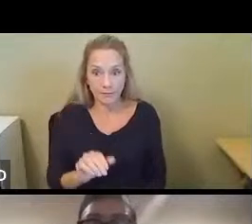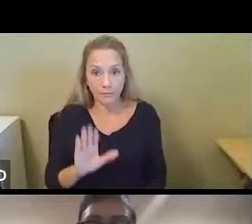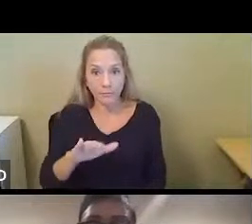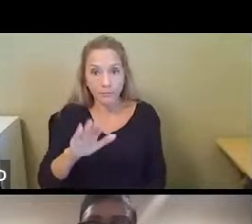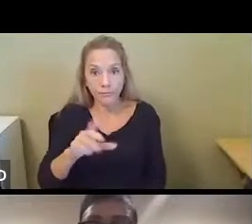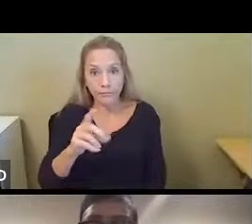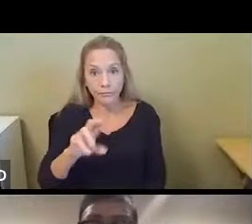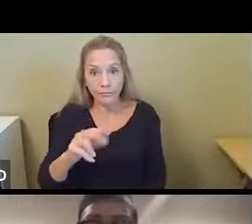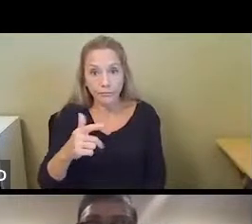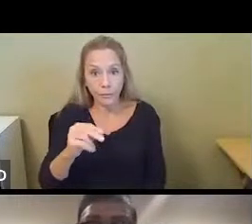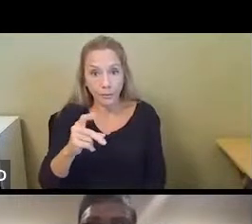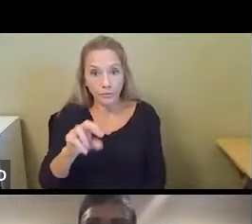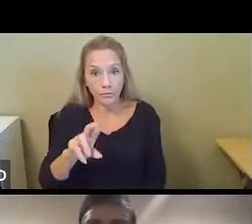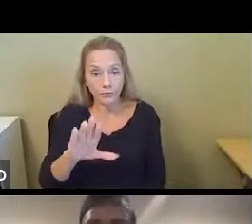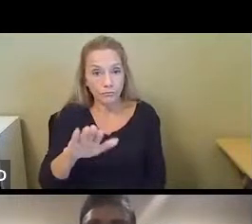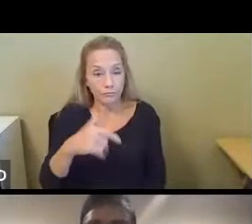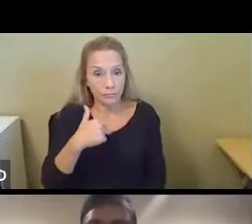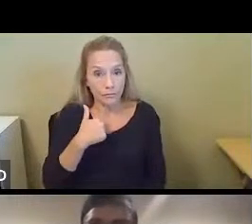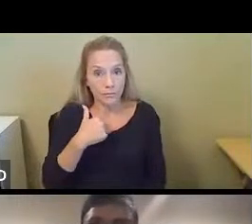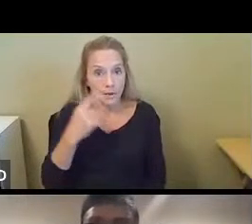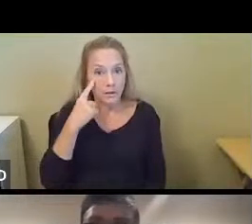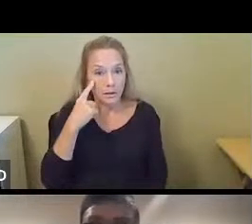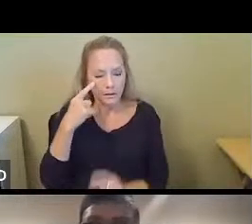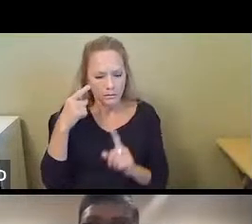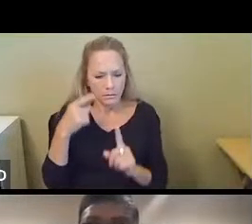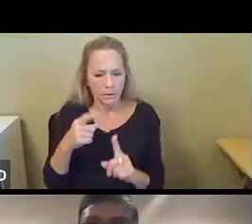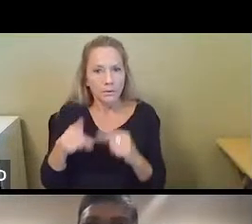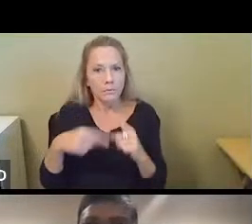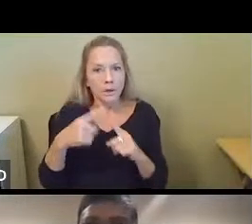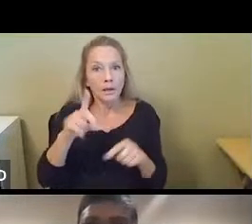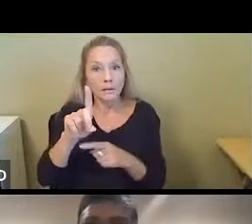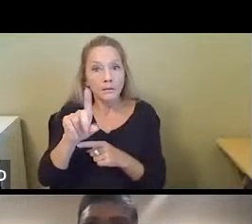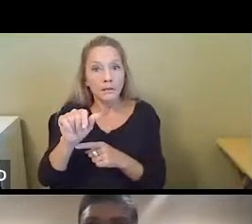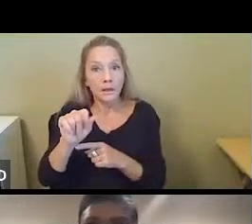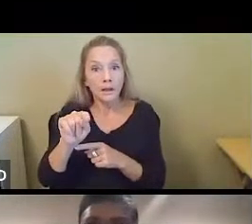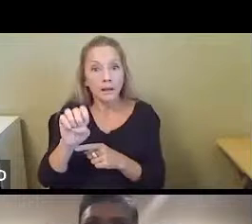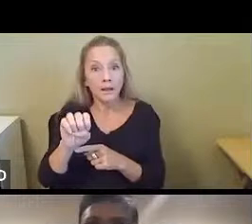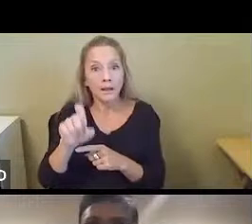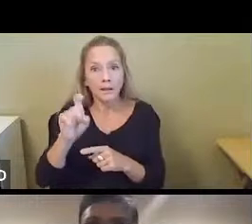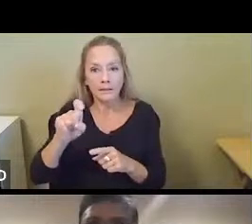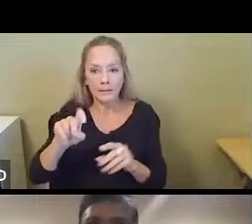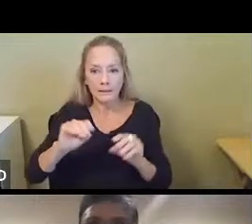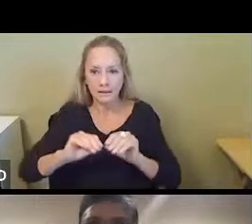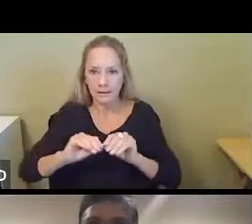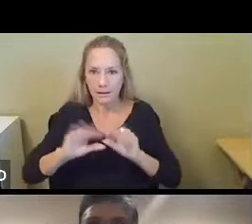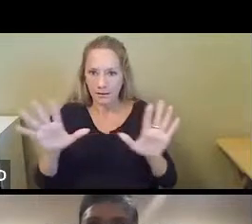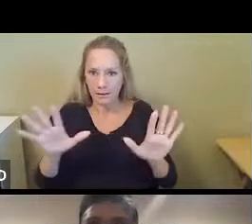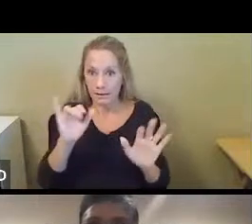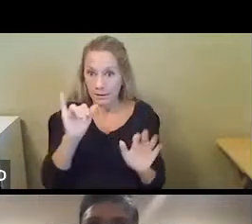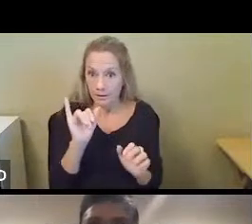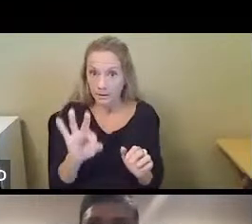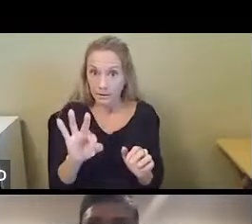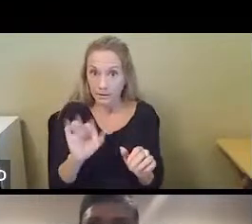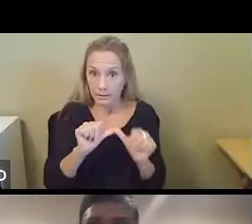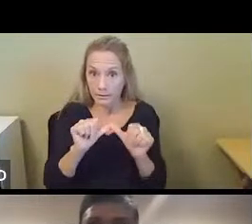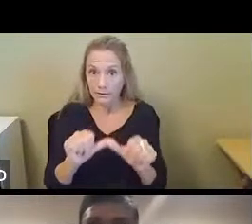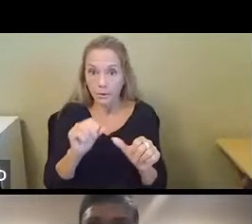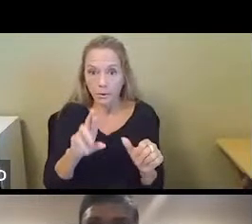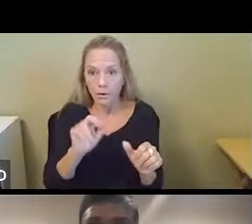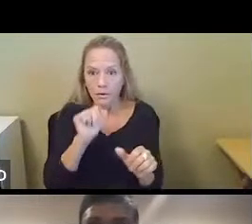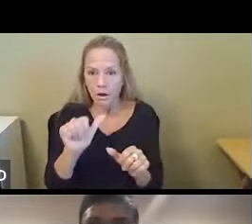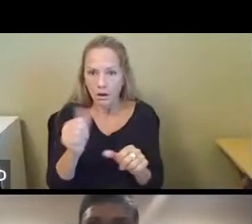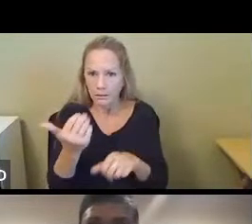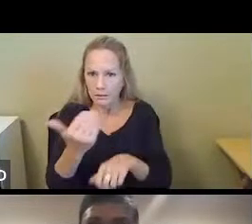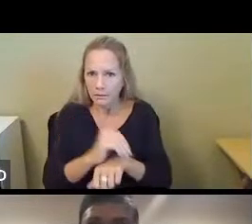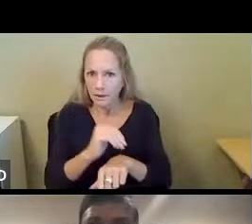Dr. Gosher, I think the point made about the date needs to be clarified, if it's going to continue or not tonight, if